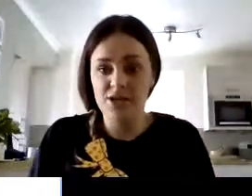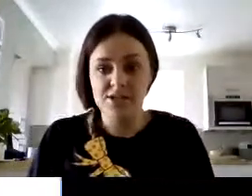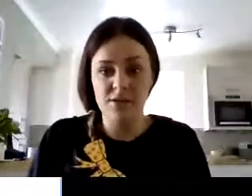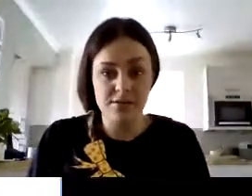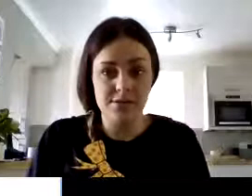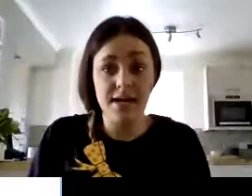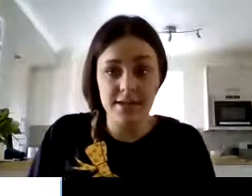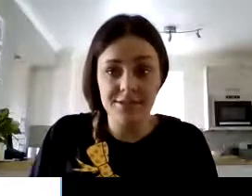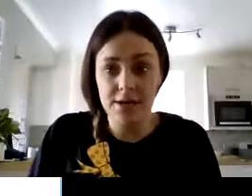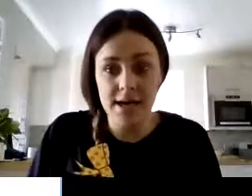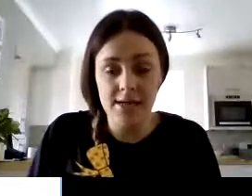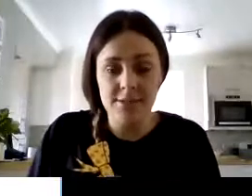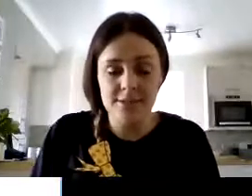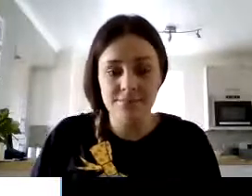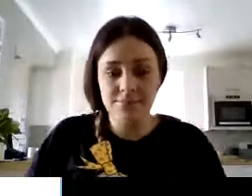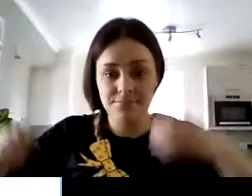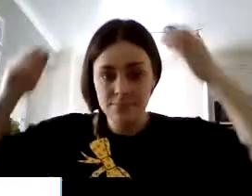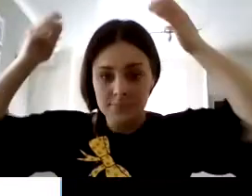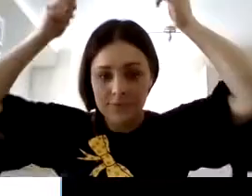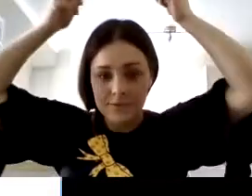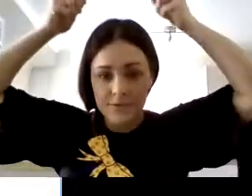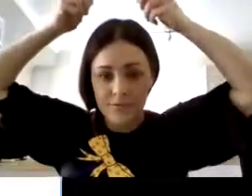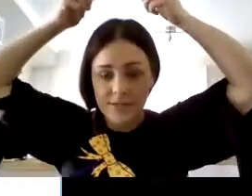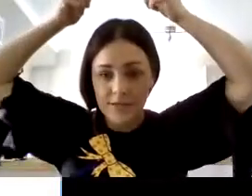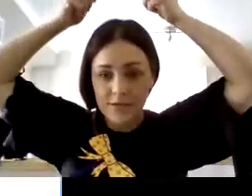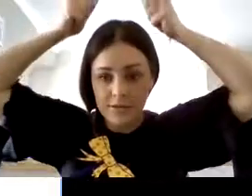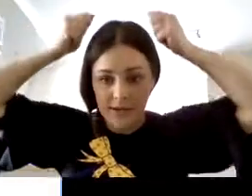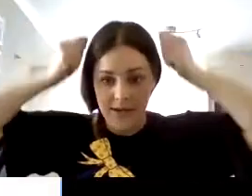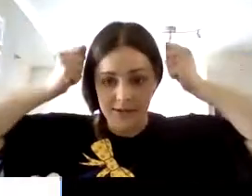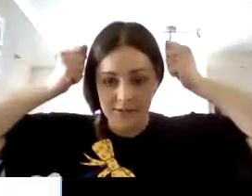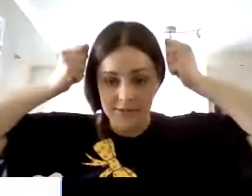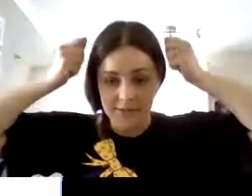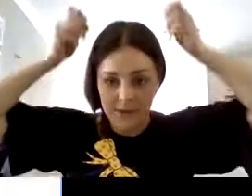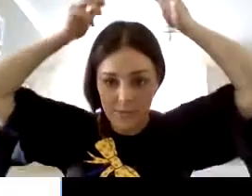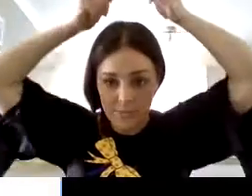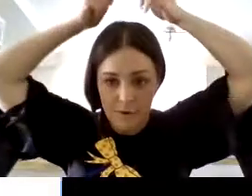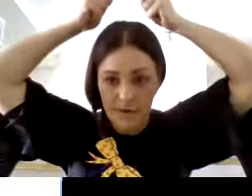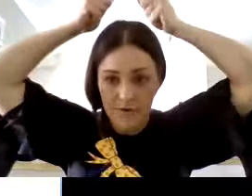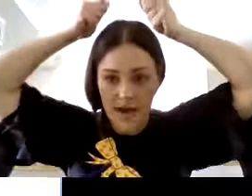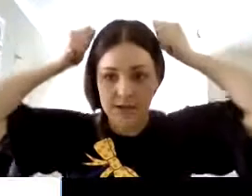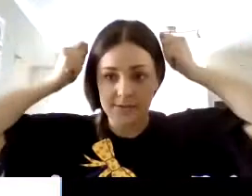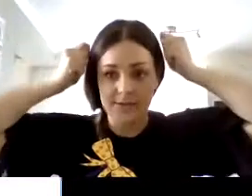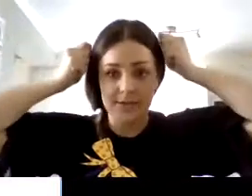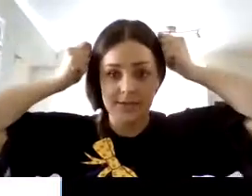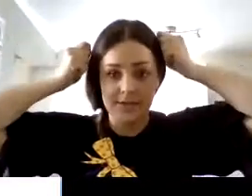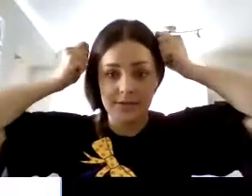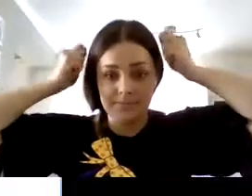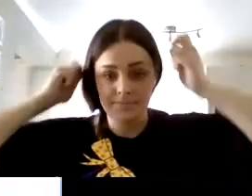And the witch has to hold on tightly to her hat. So ready? Hat. We're pulling on a